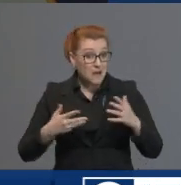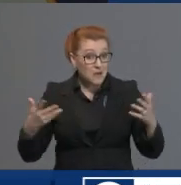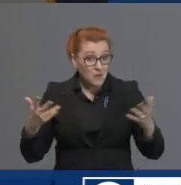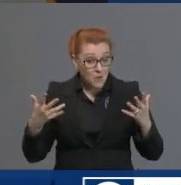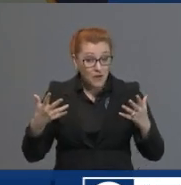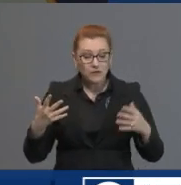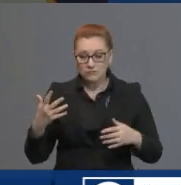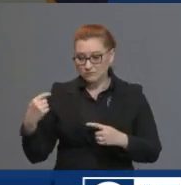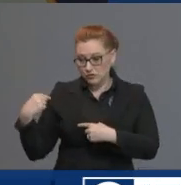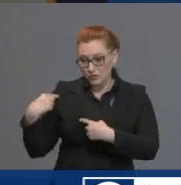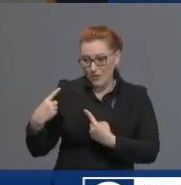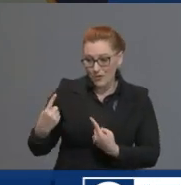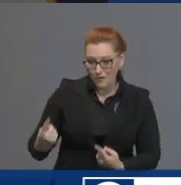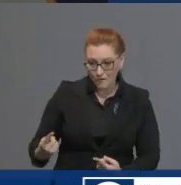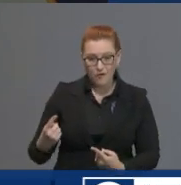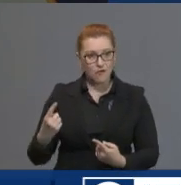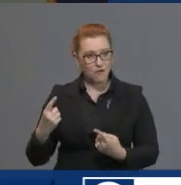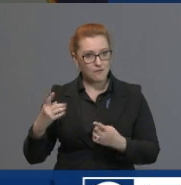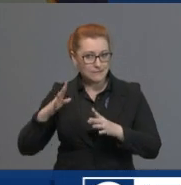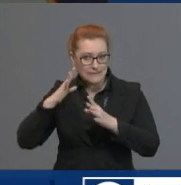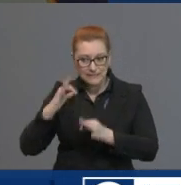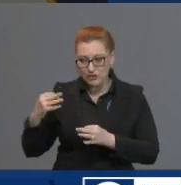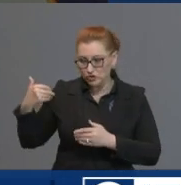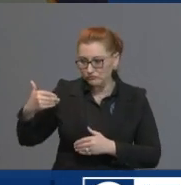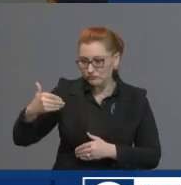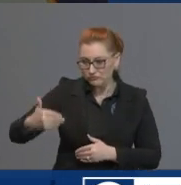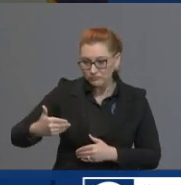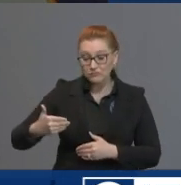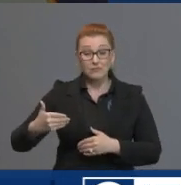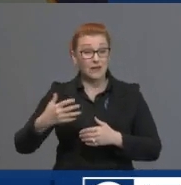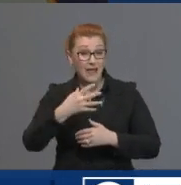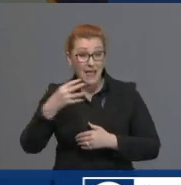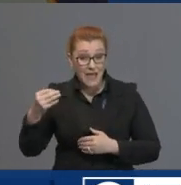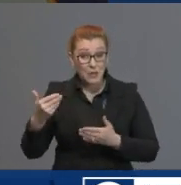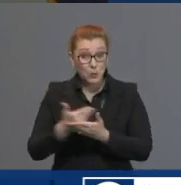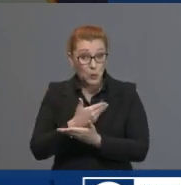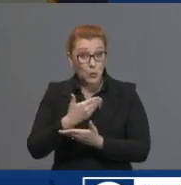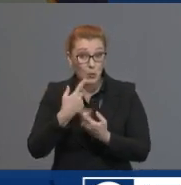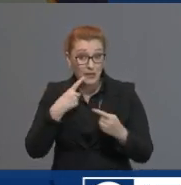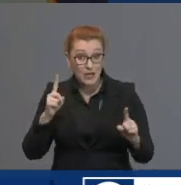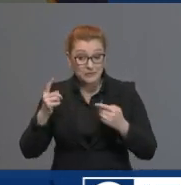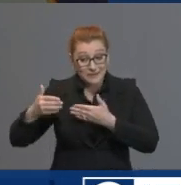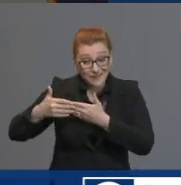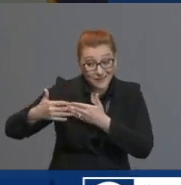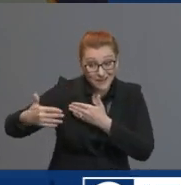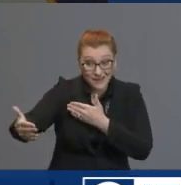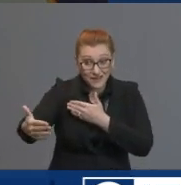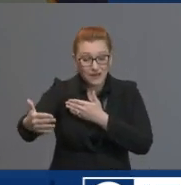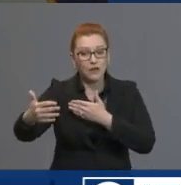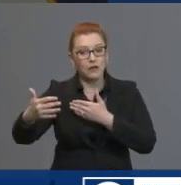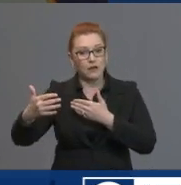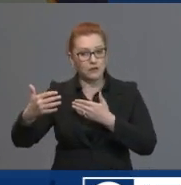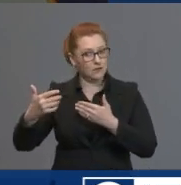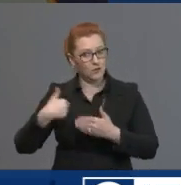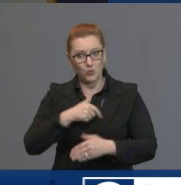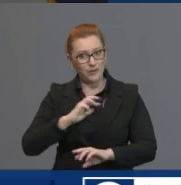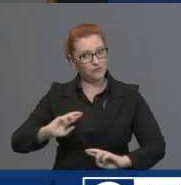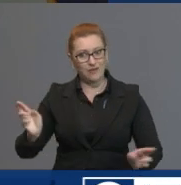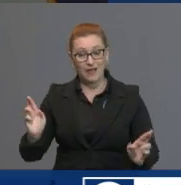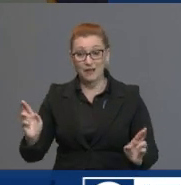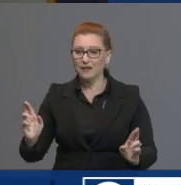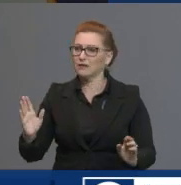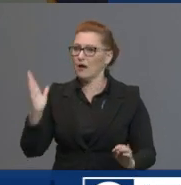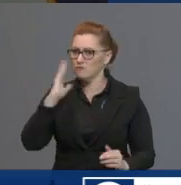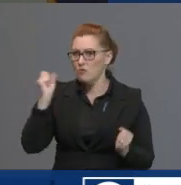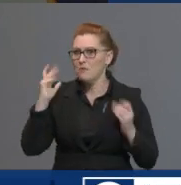the decisions we'll announce today, and I know there's been concern out there on is it safe?